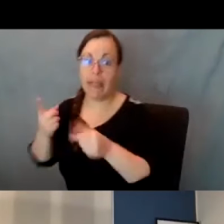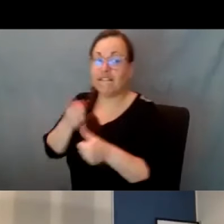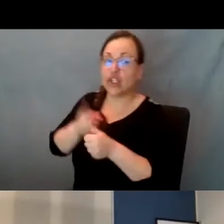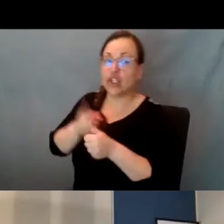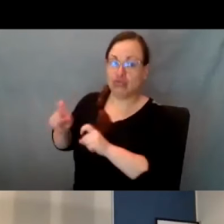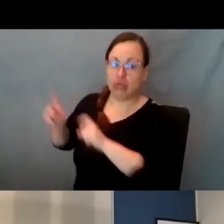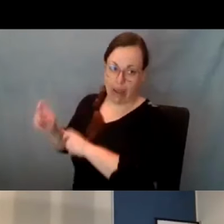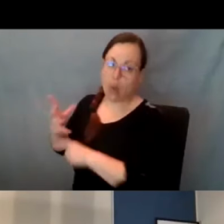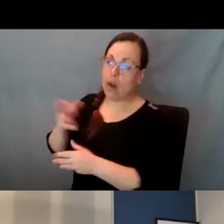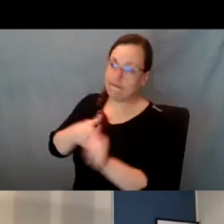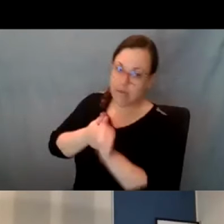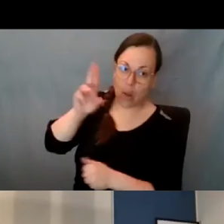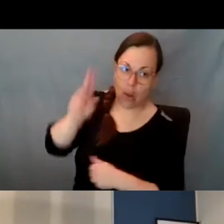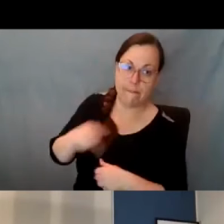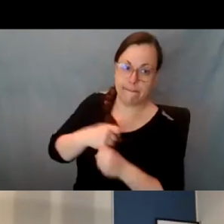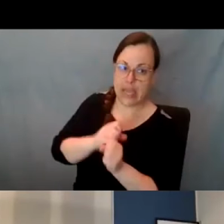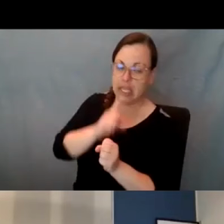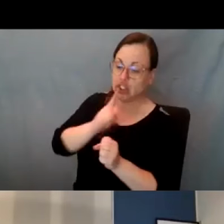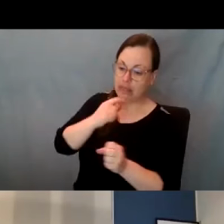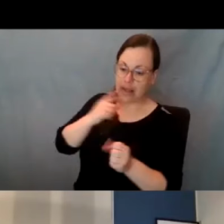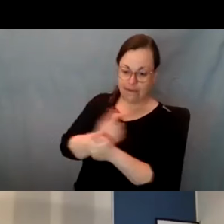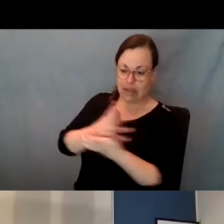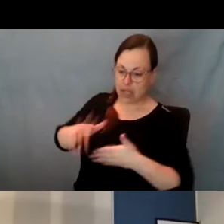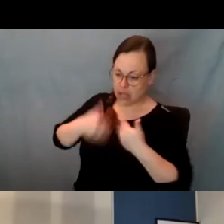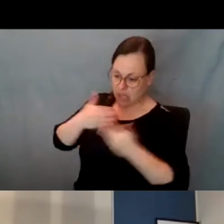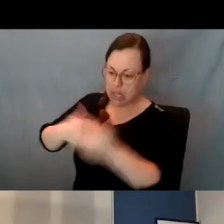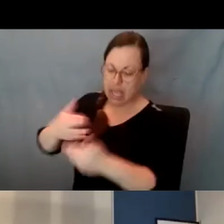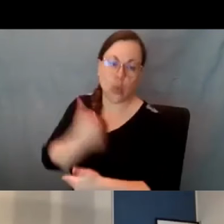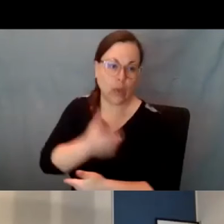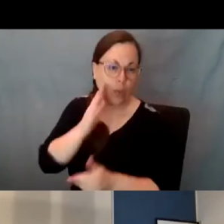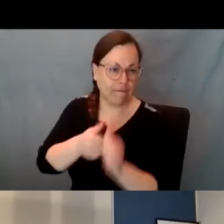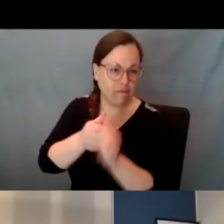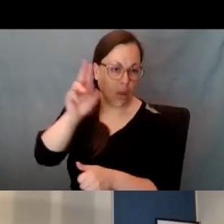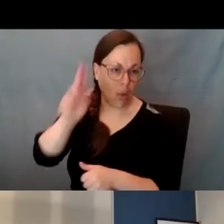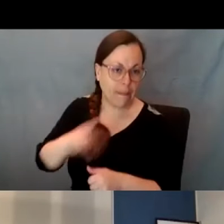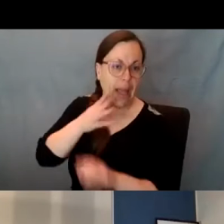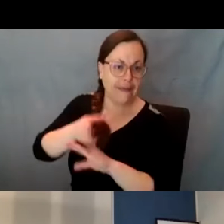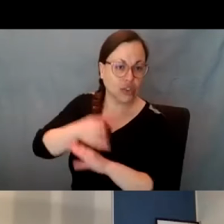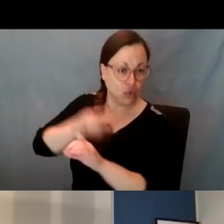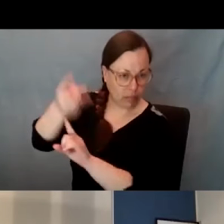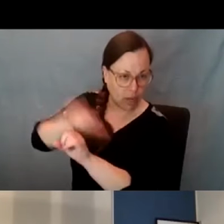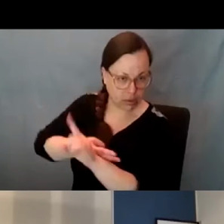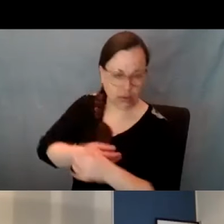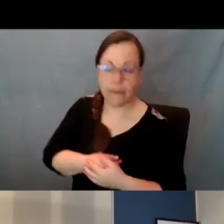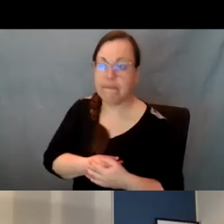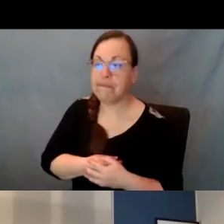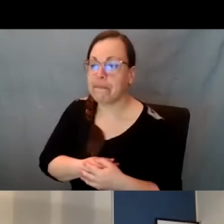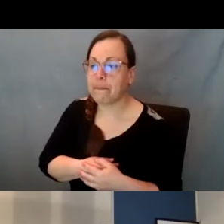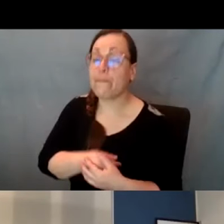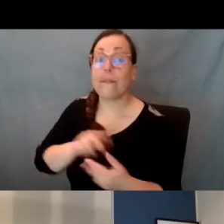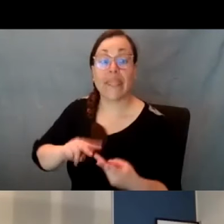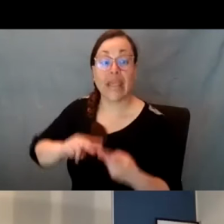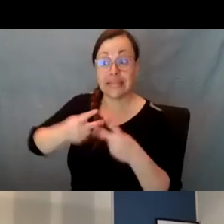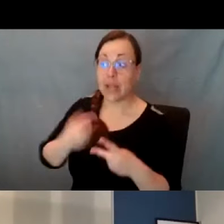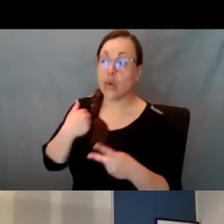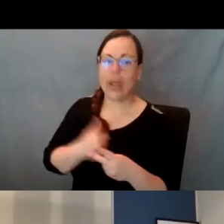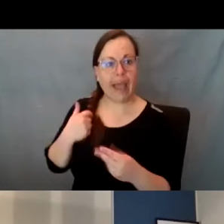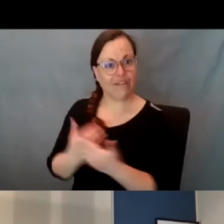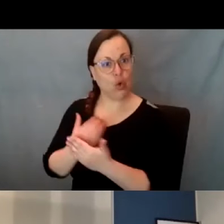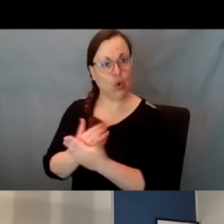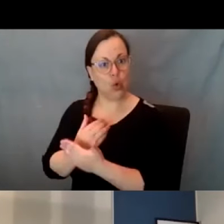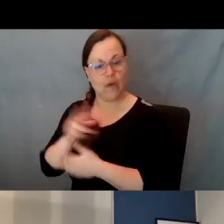followed up for some period of time, about 2 months in general. The second part is that we have the new COVID variants.